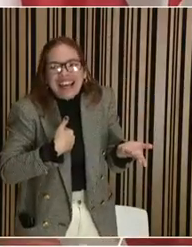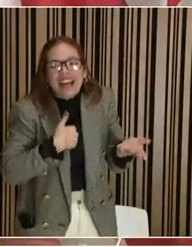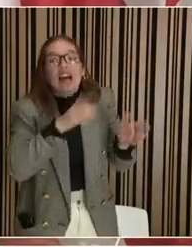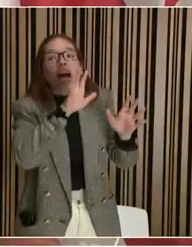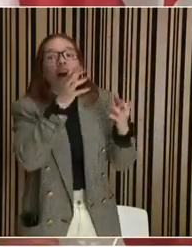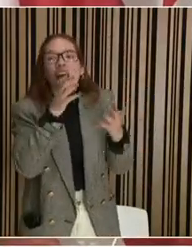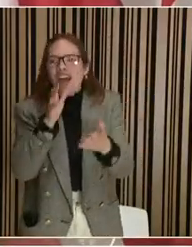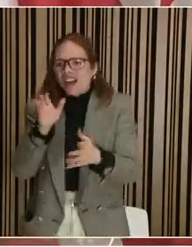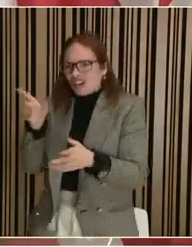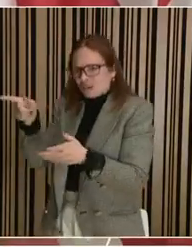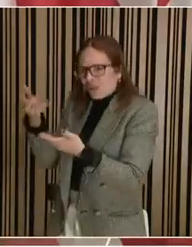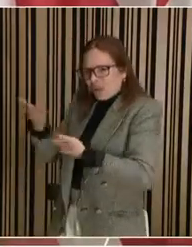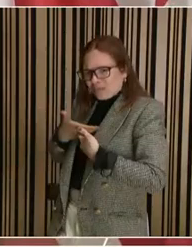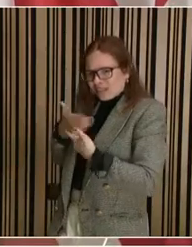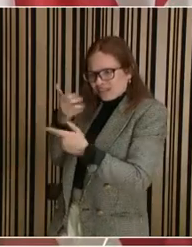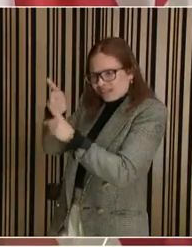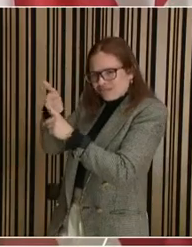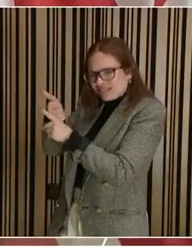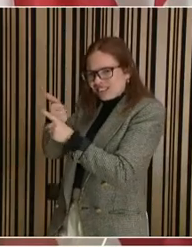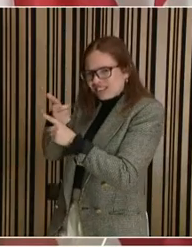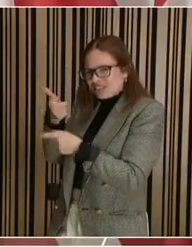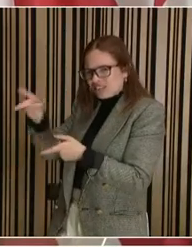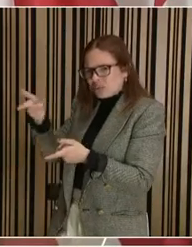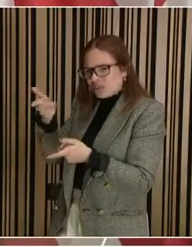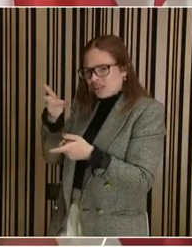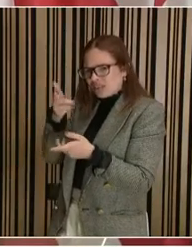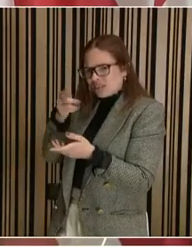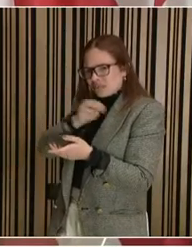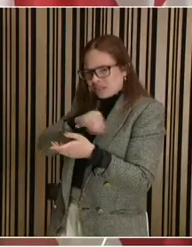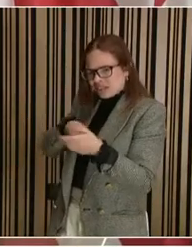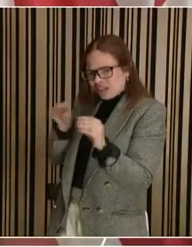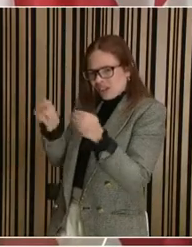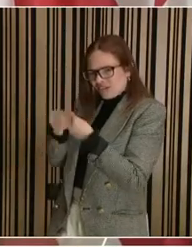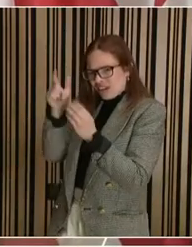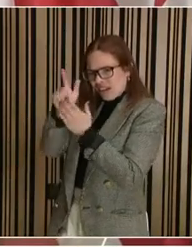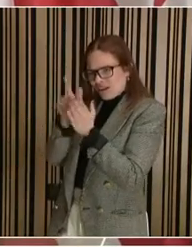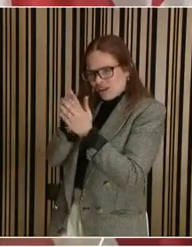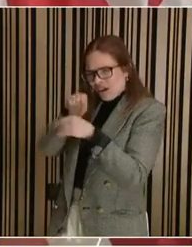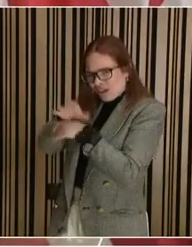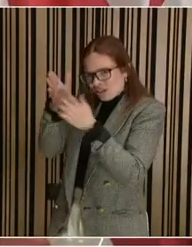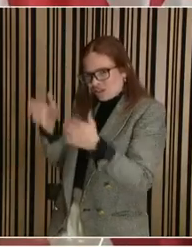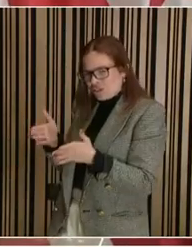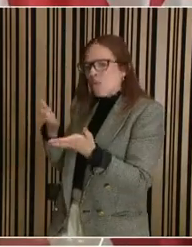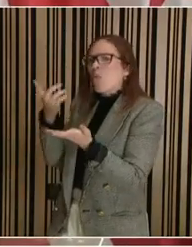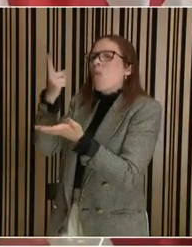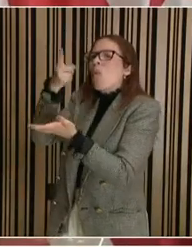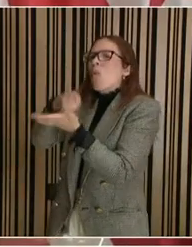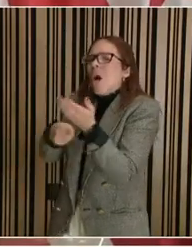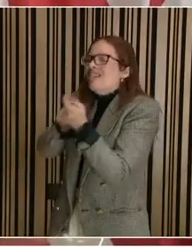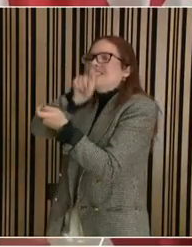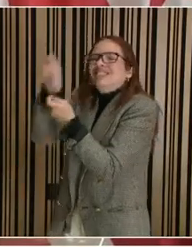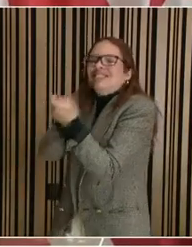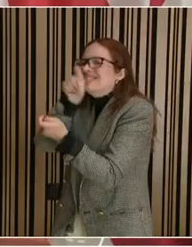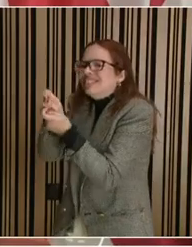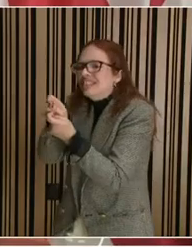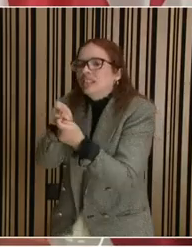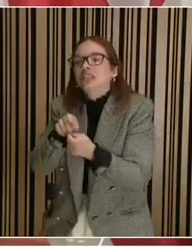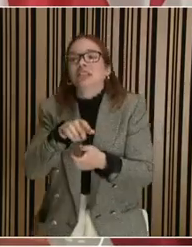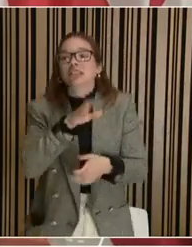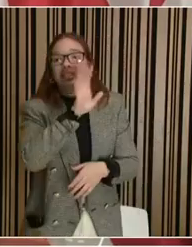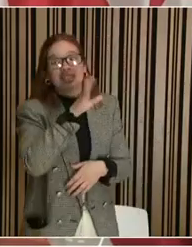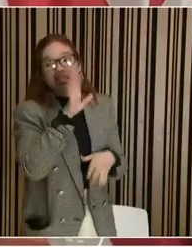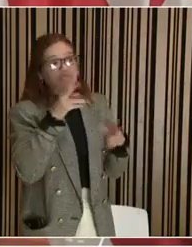mayor's office of legal counsel. Yeah. I mean, to the layperson, could mean what exactly? Like, what is your role here? Are you the mayor's personal A lot of people don't attorney? really know what we do in the